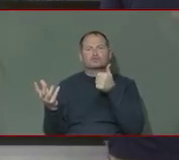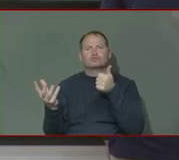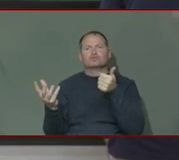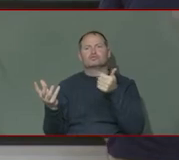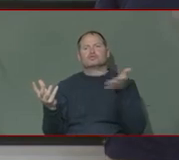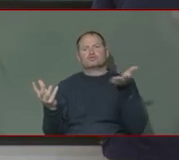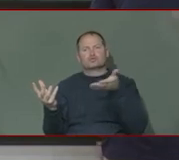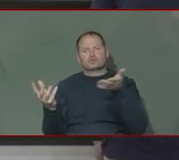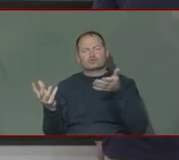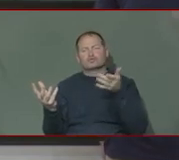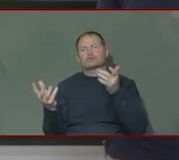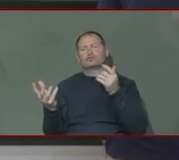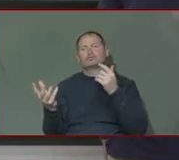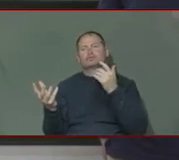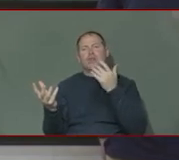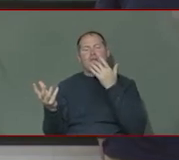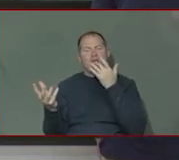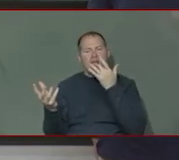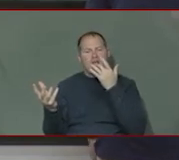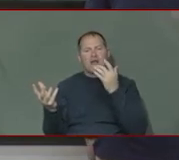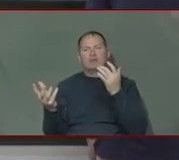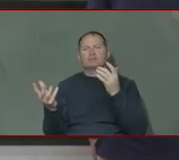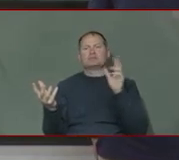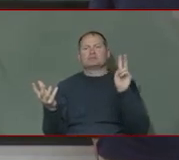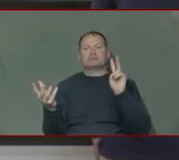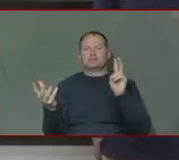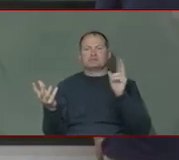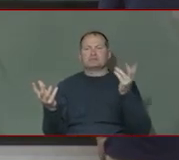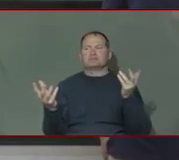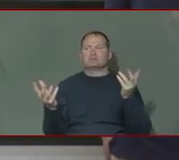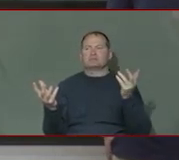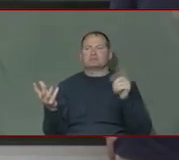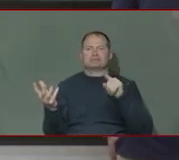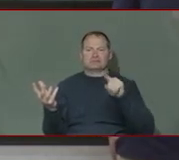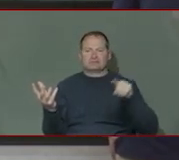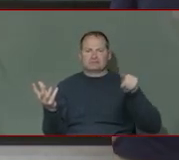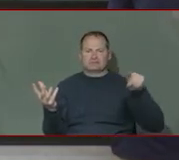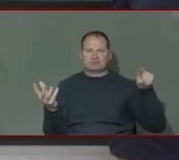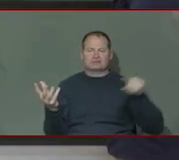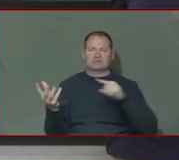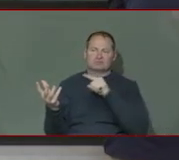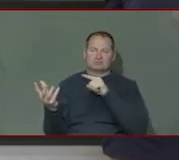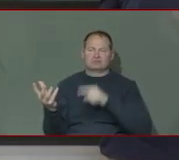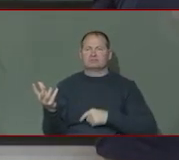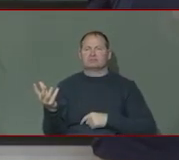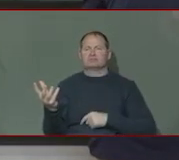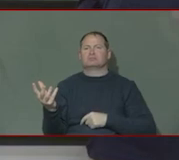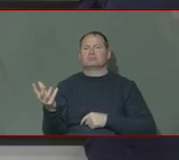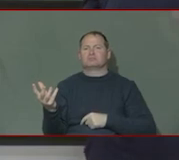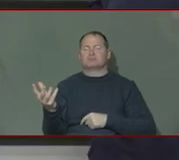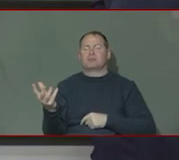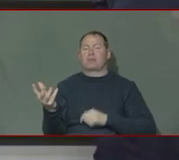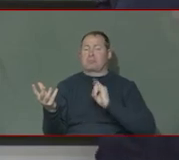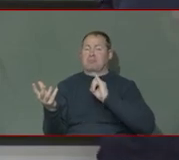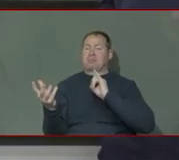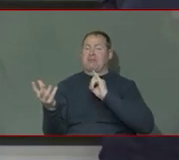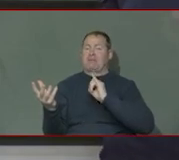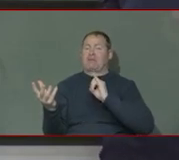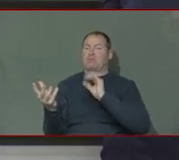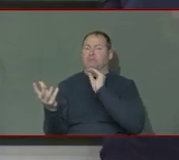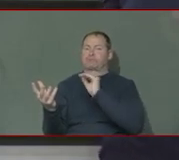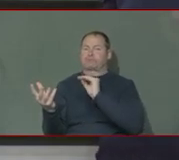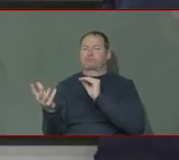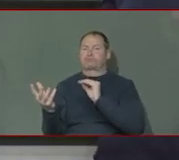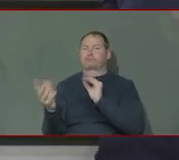salts, like vitamins, like glucose, plus the bad stuff like